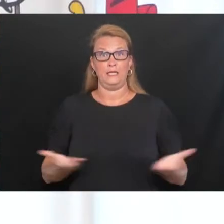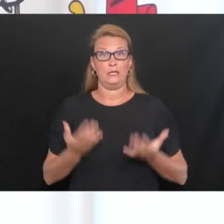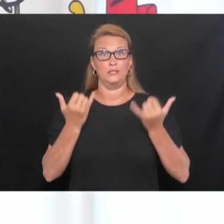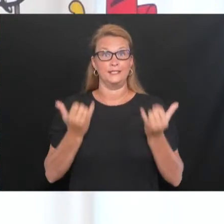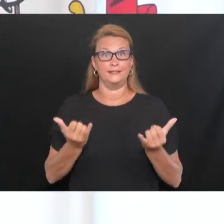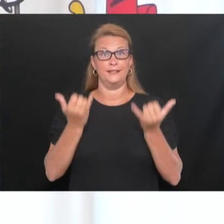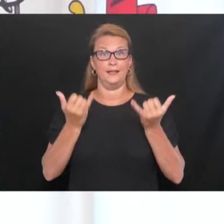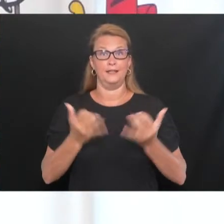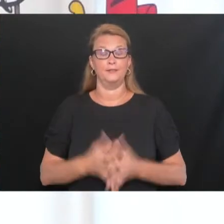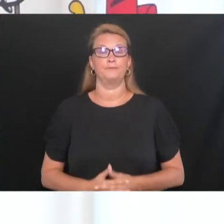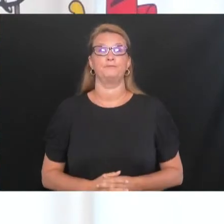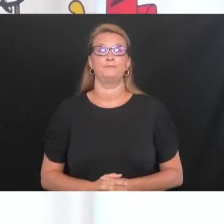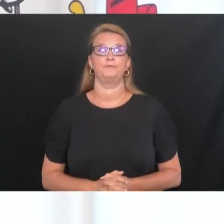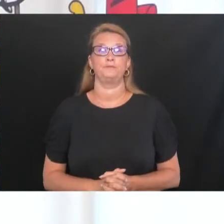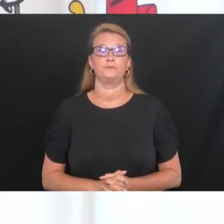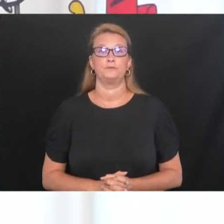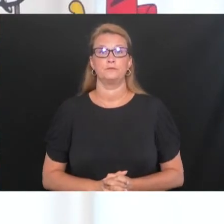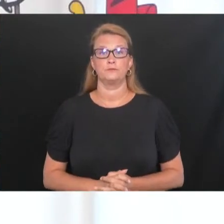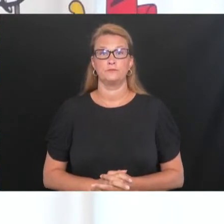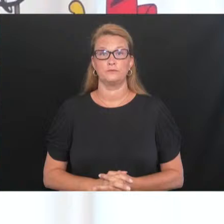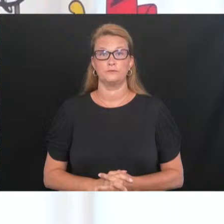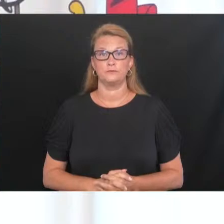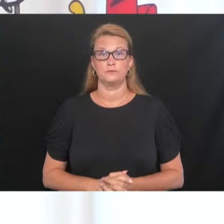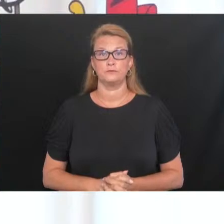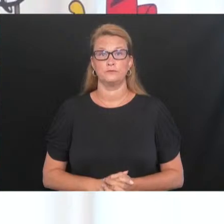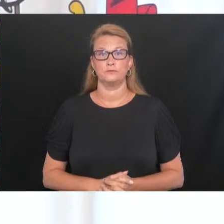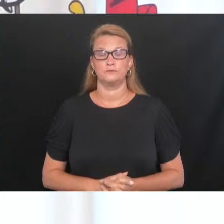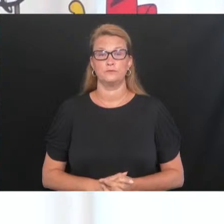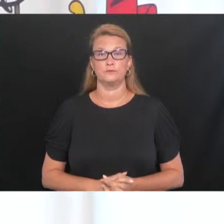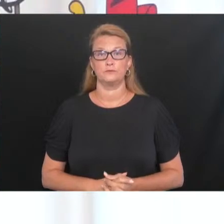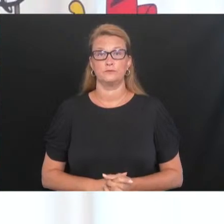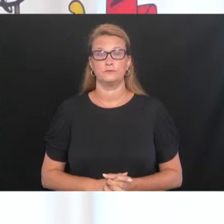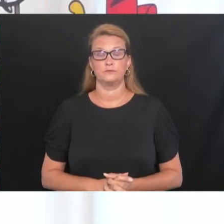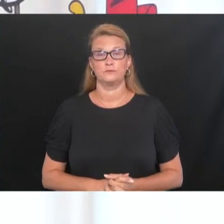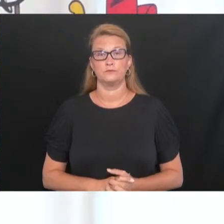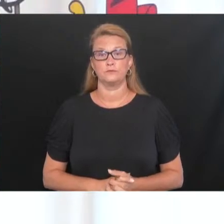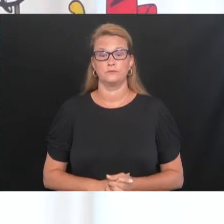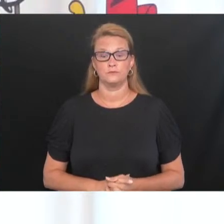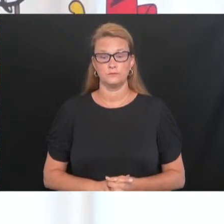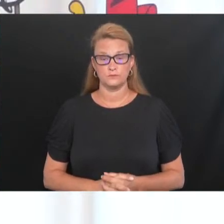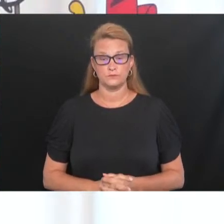but we'll get into that in just one second.